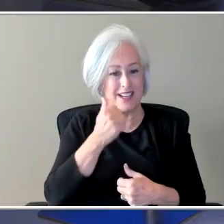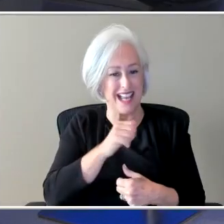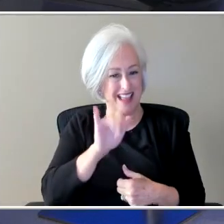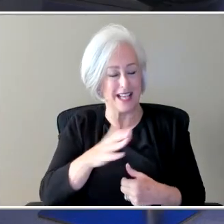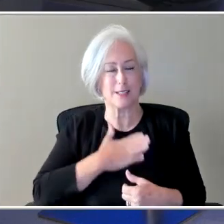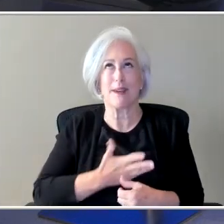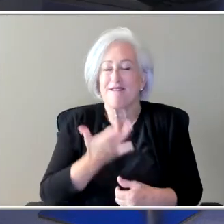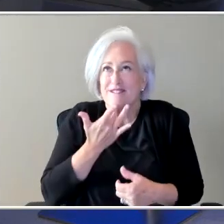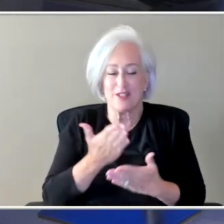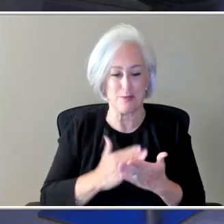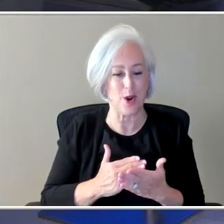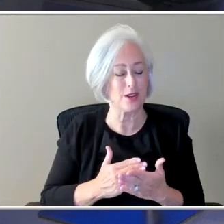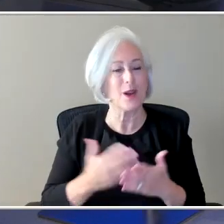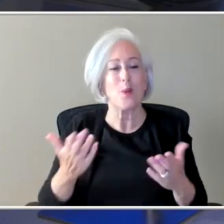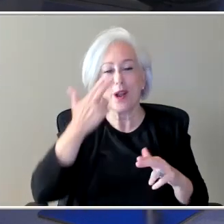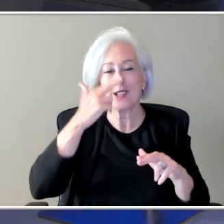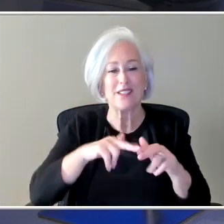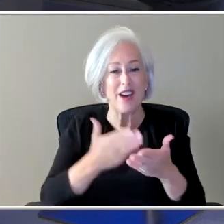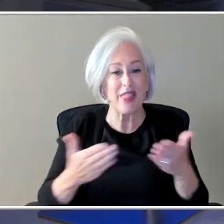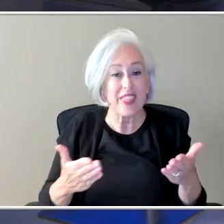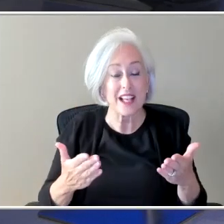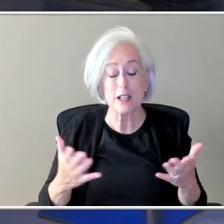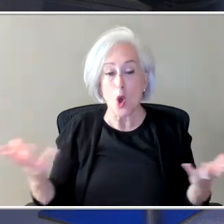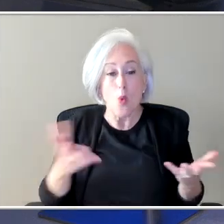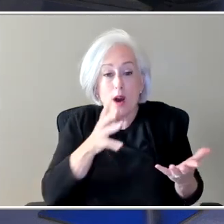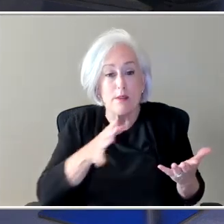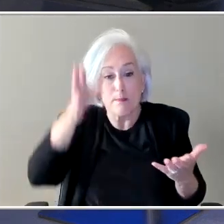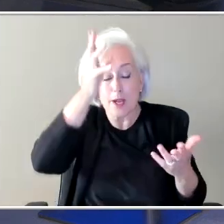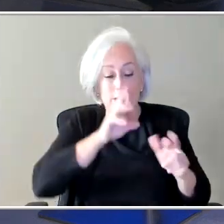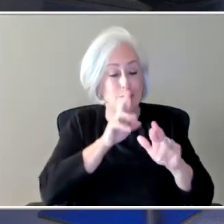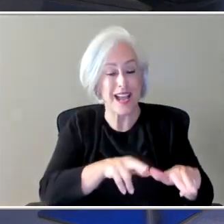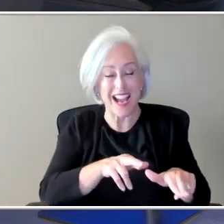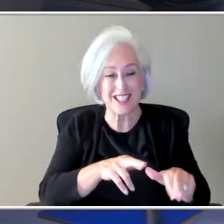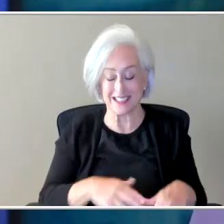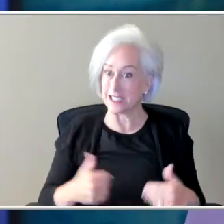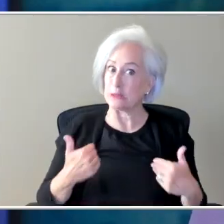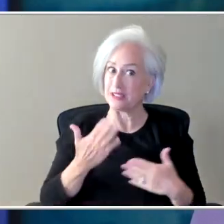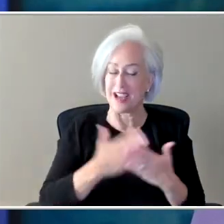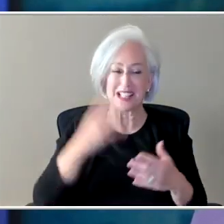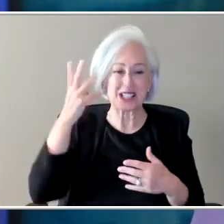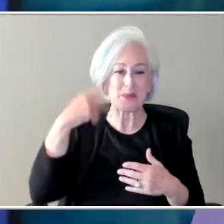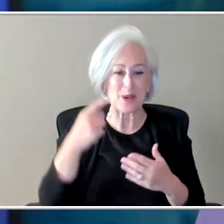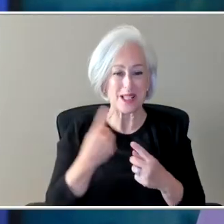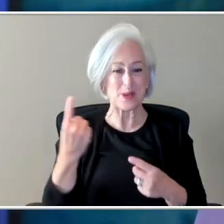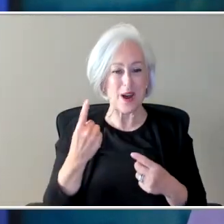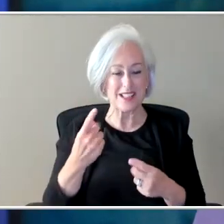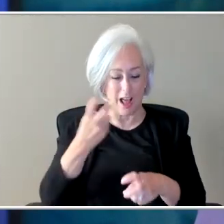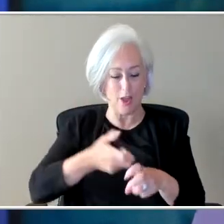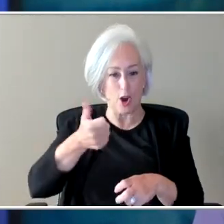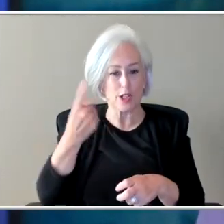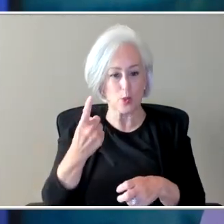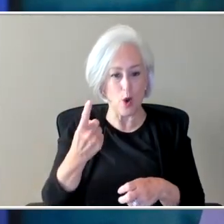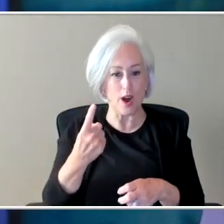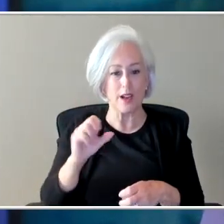that they've picked out, and what have been the reactions of the parents when they? We've had some crazy ones. The hardest one I think it did was a SpongeBob